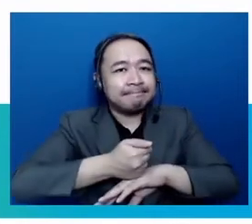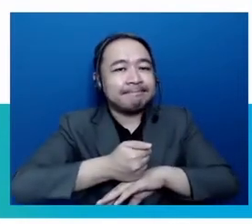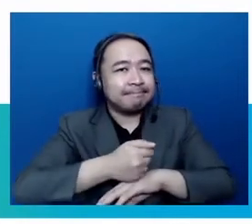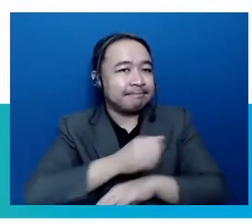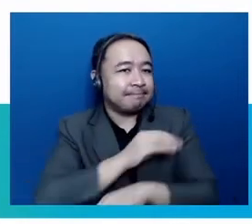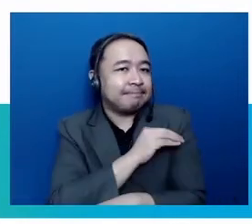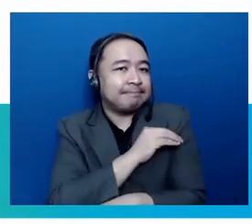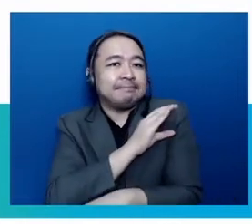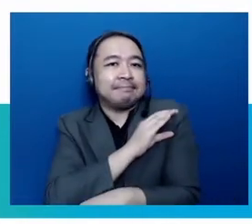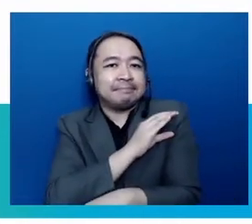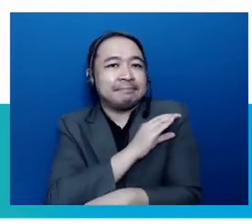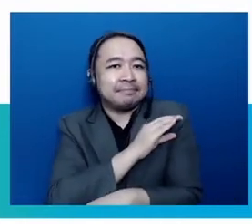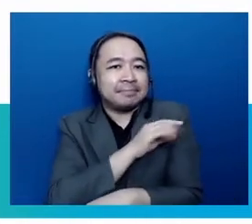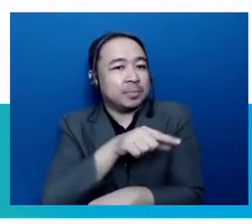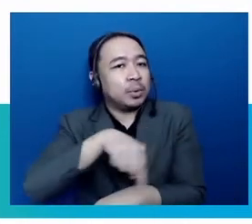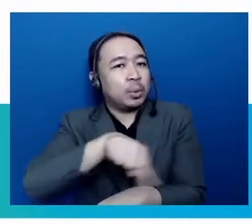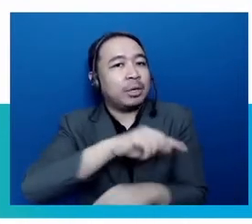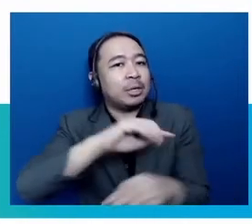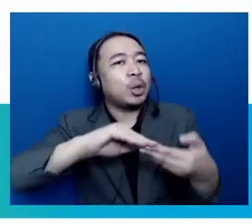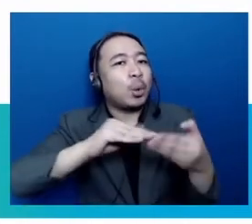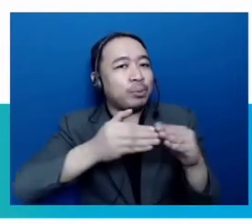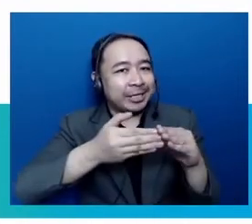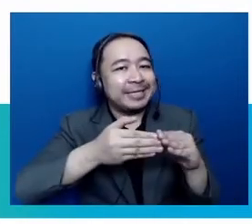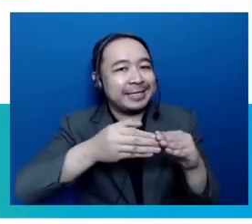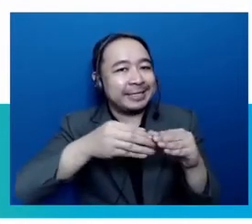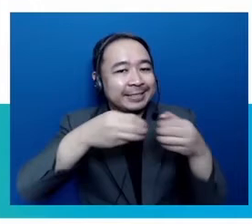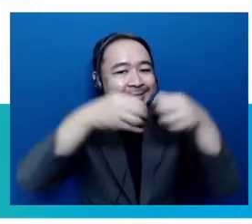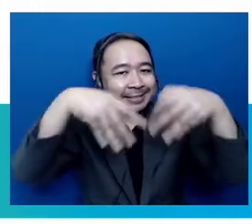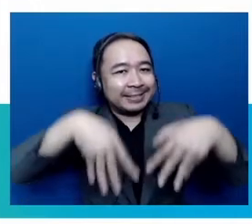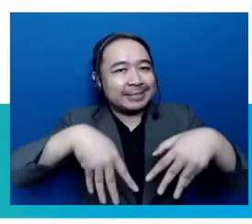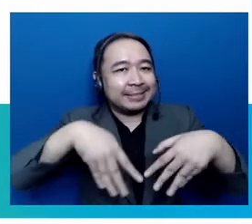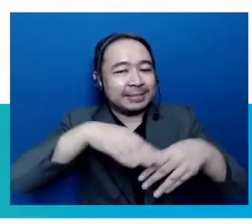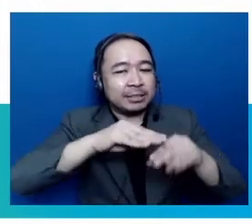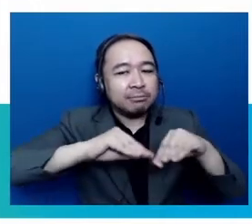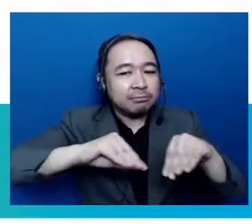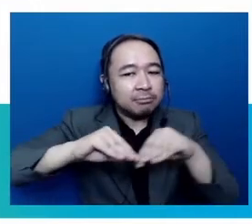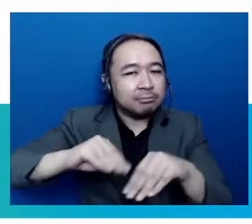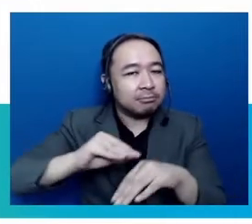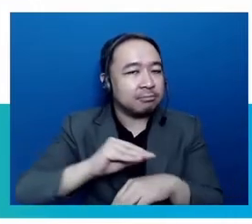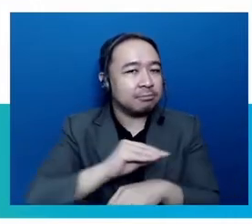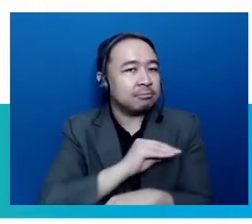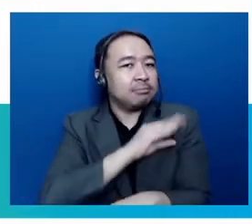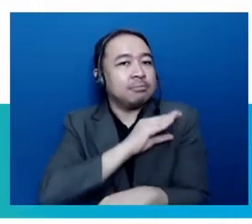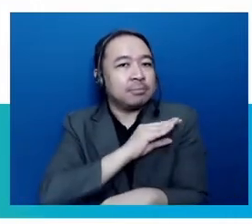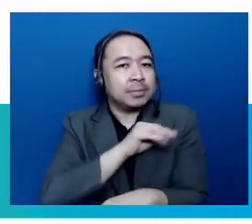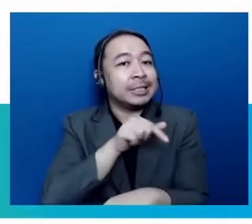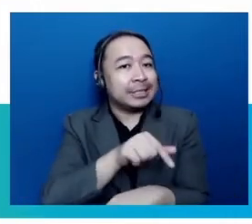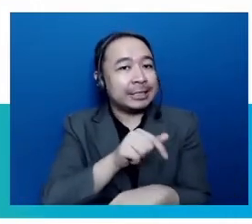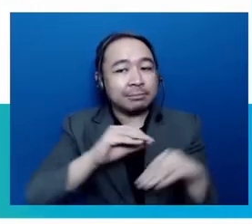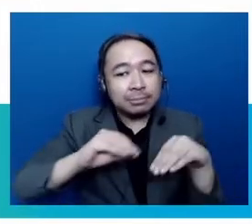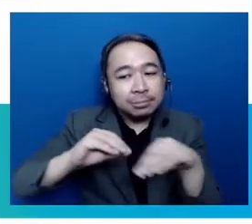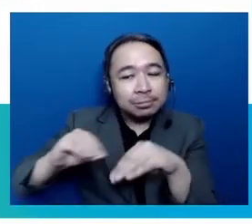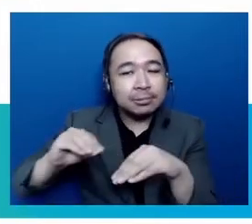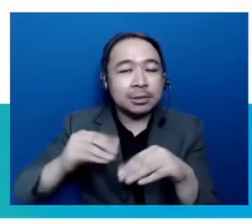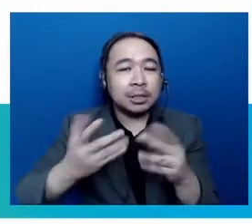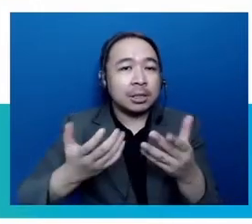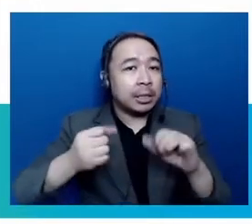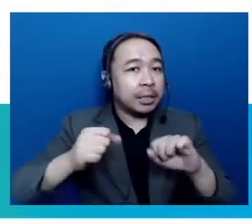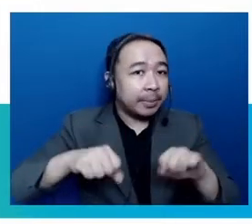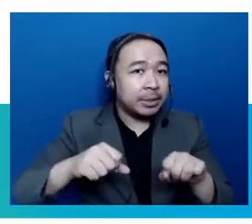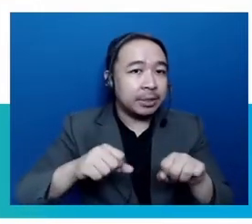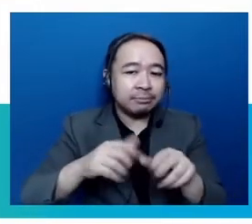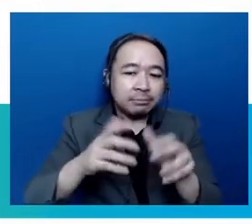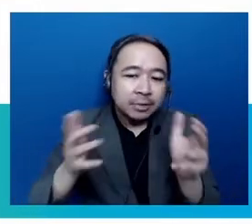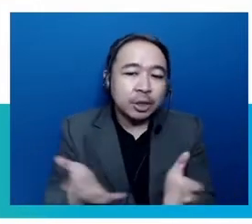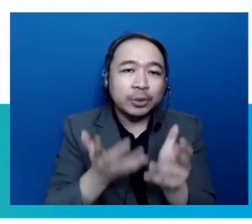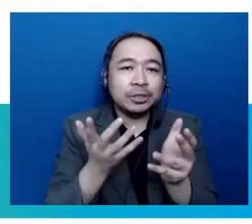of those local units and of those local communities. And this building of capacity, we're trying to enable.